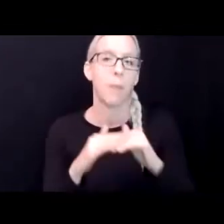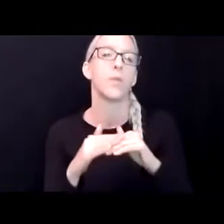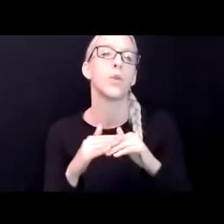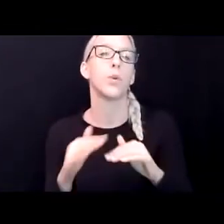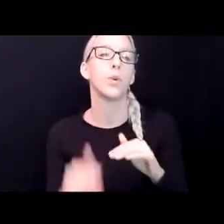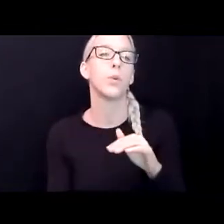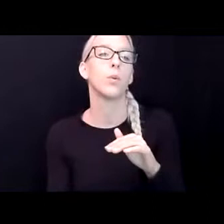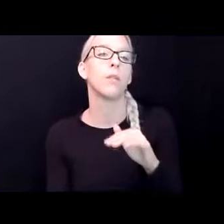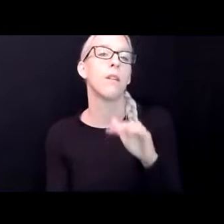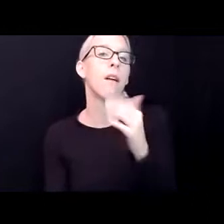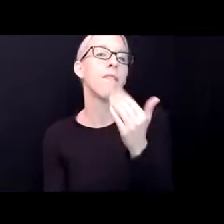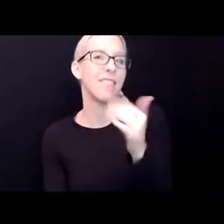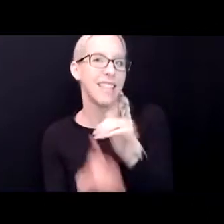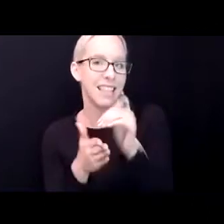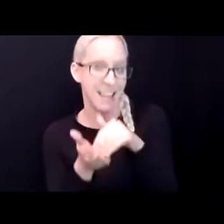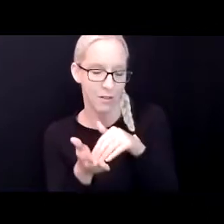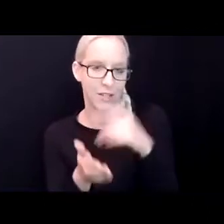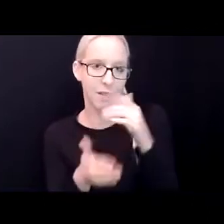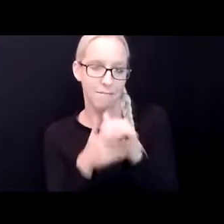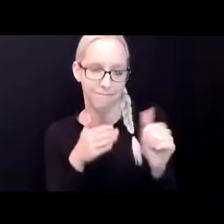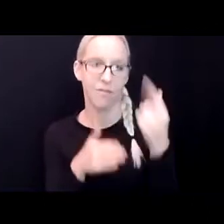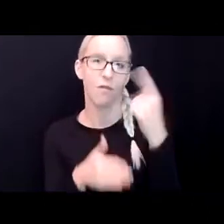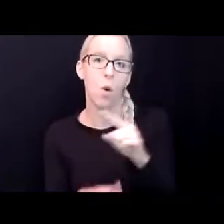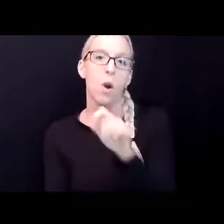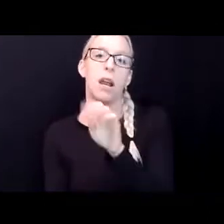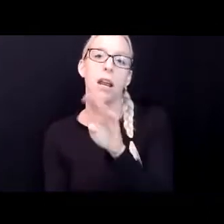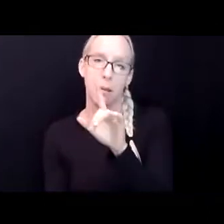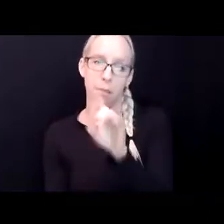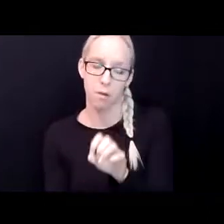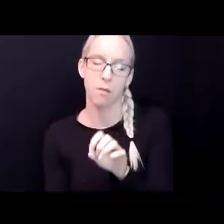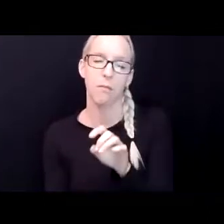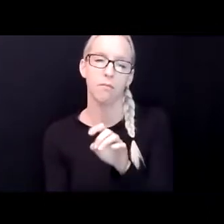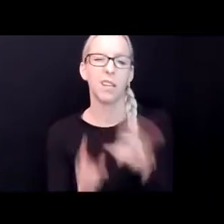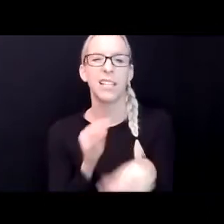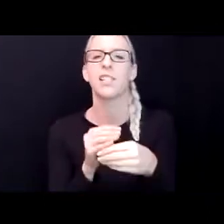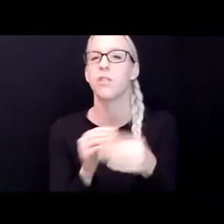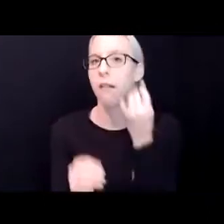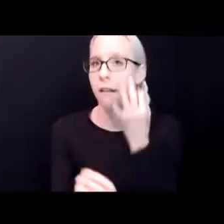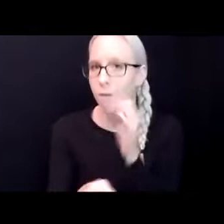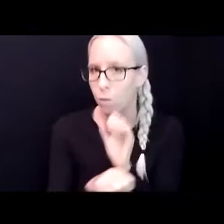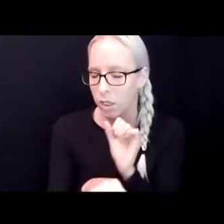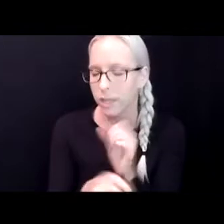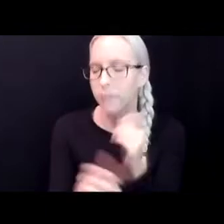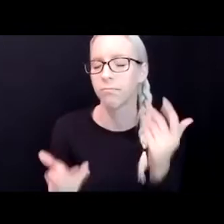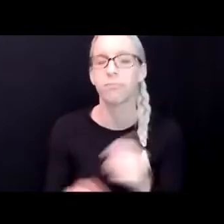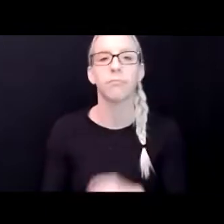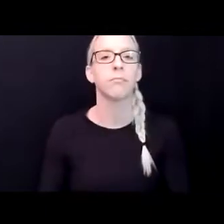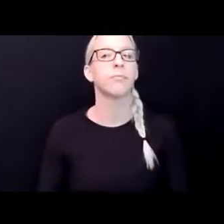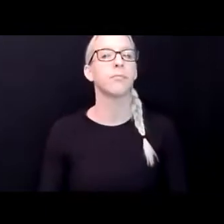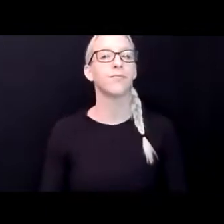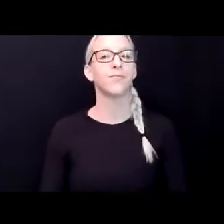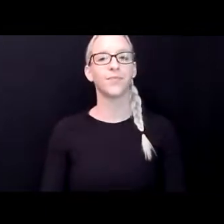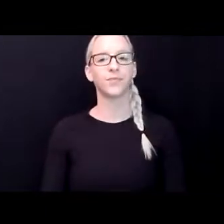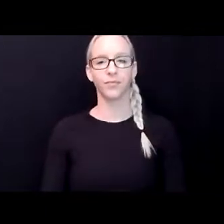able account, plus you can put some more in if the individual is working and has some wages. We've talked about